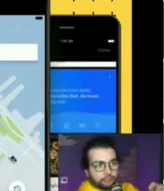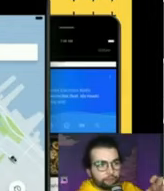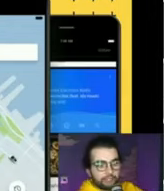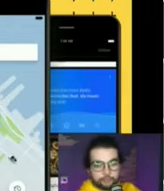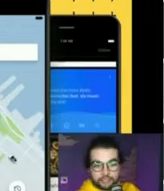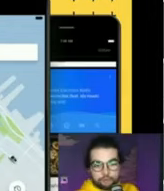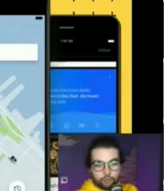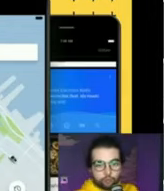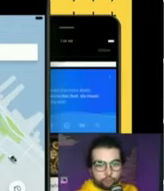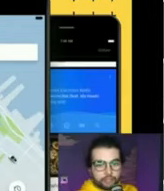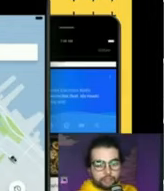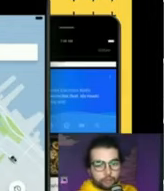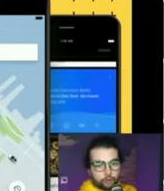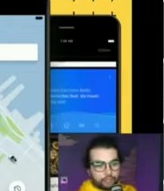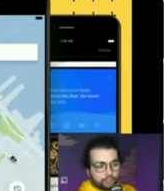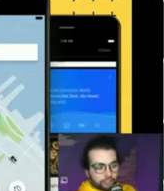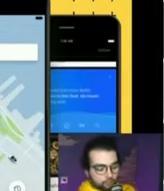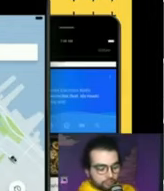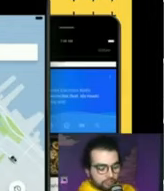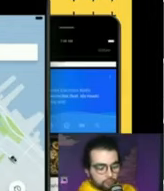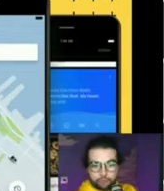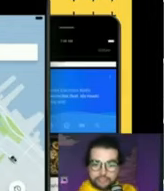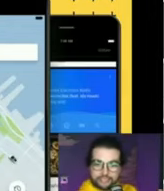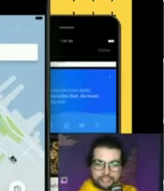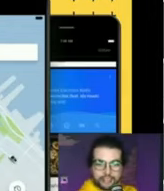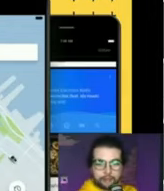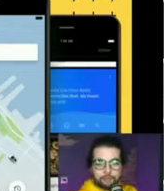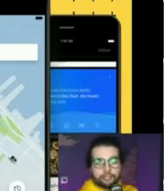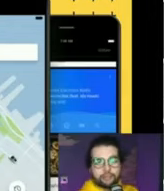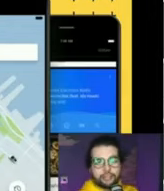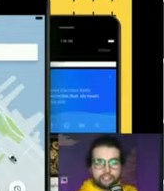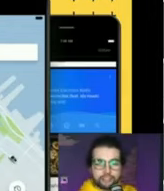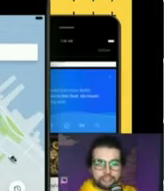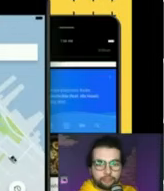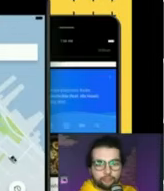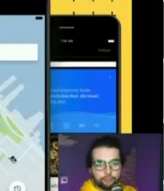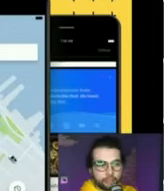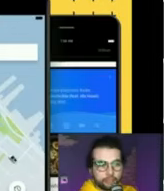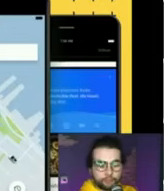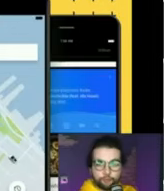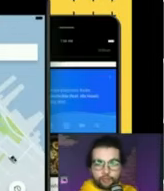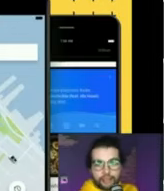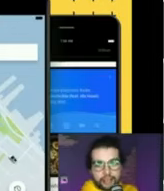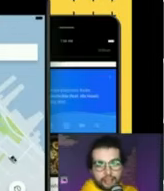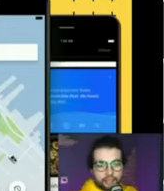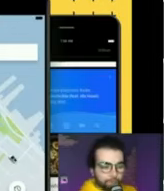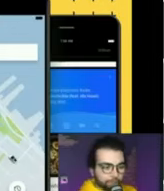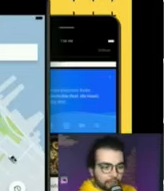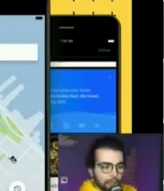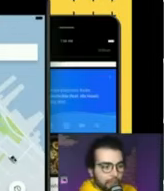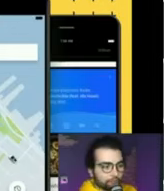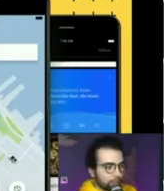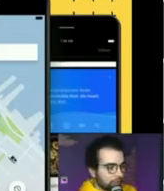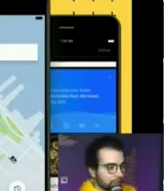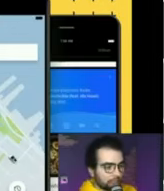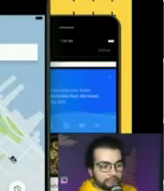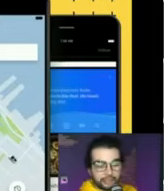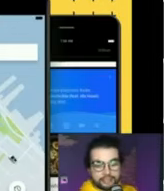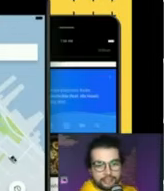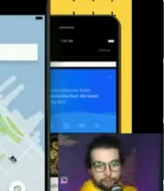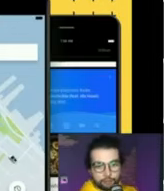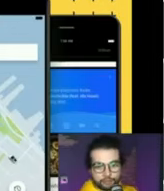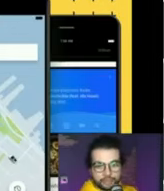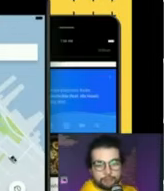not very specific to Uber. We're going to use Uber's design, but you can adjust it for any